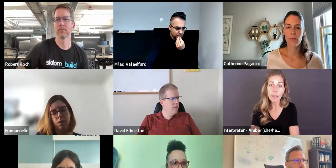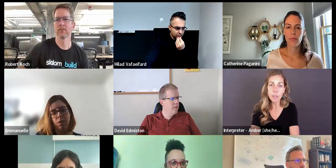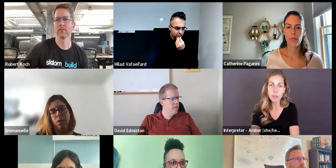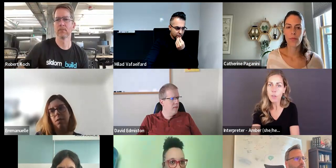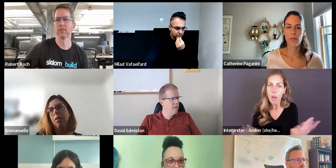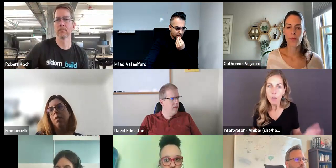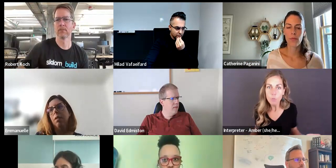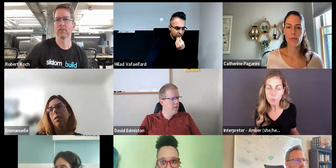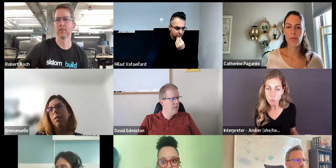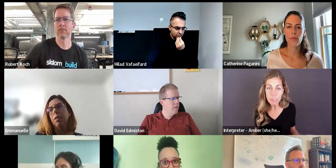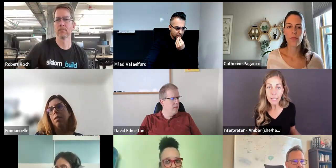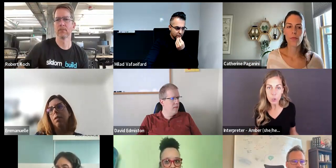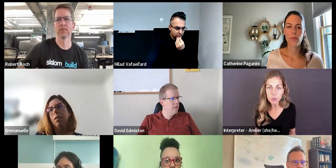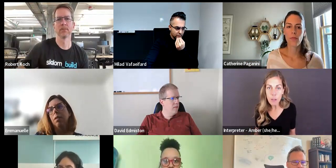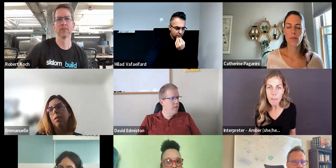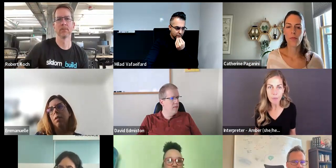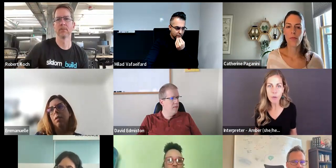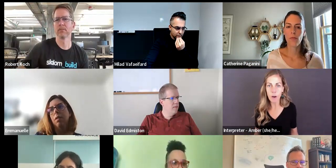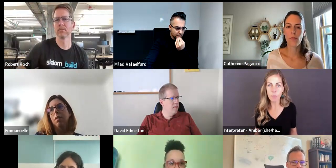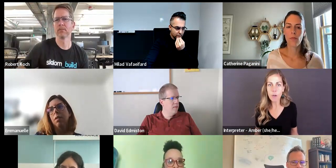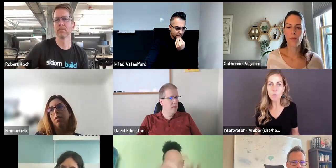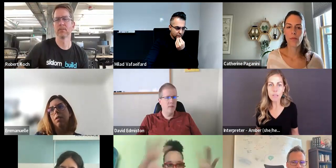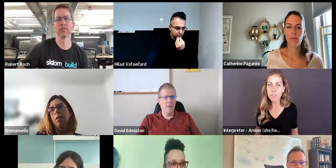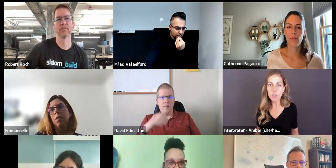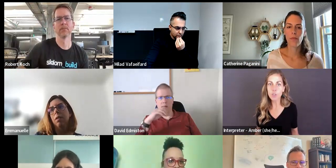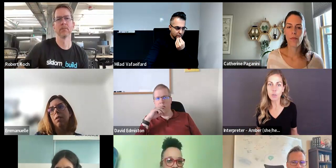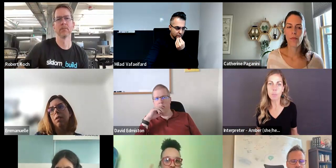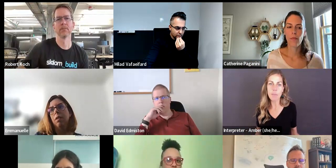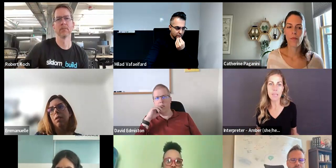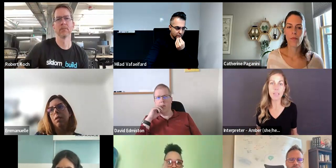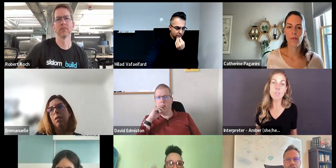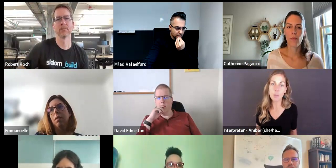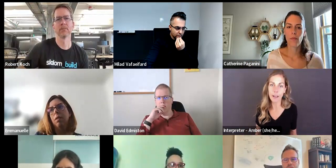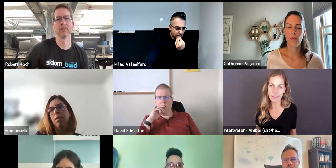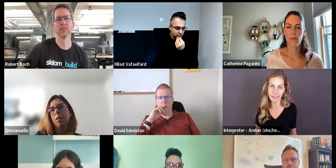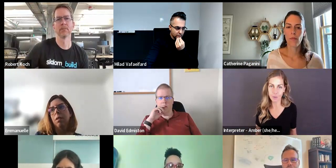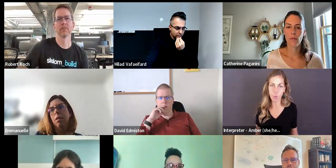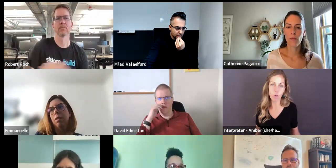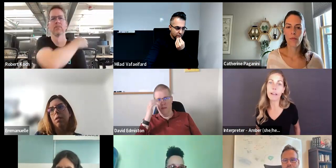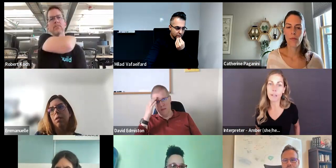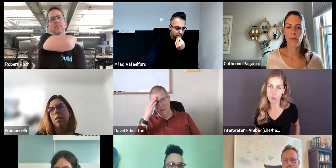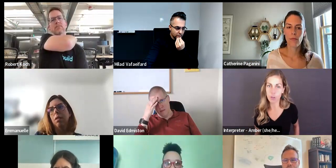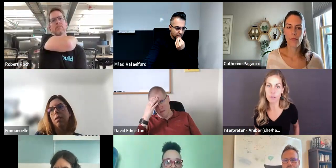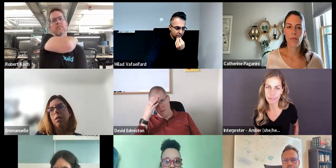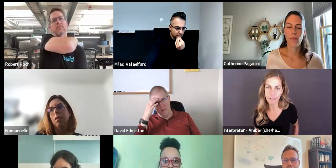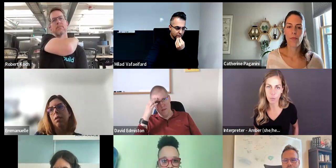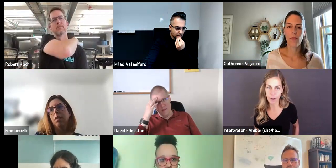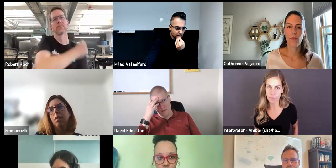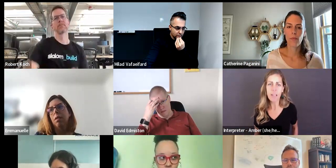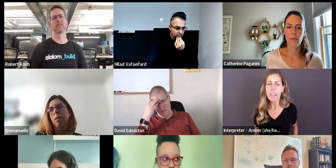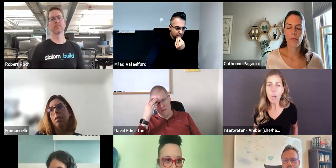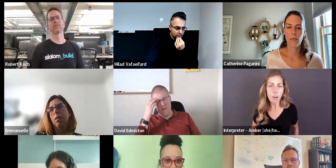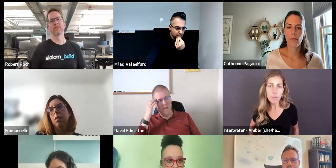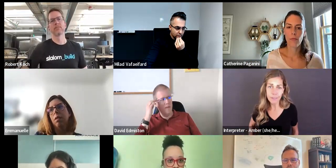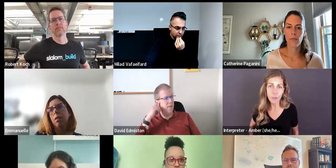freelancers, vendors, include them everywhere. They don't need to just be in the United States or in a certain state or